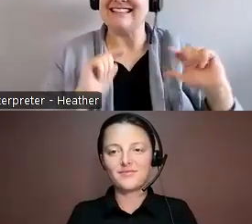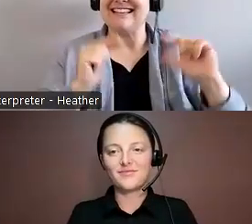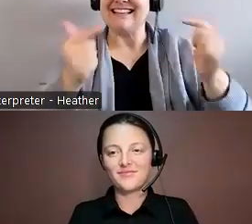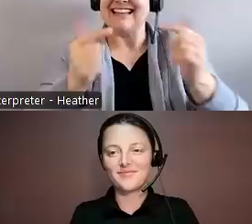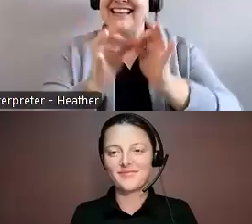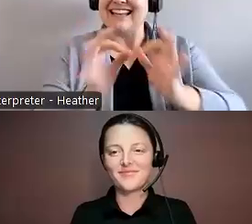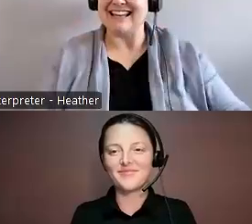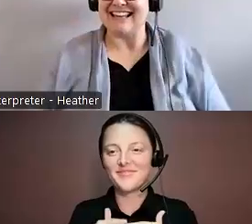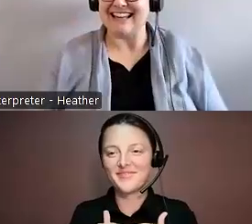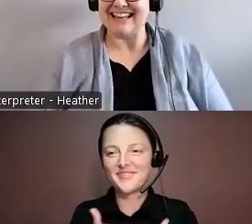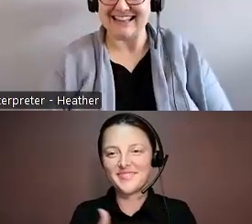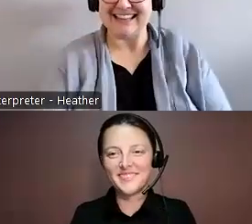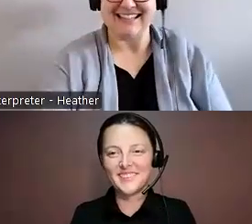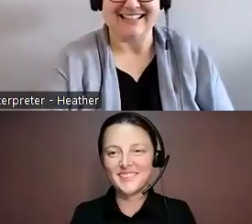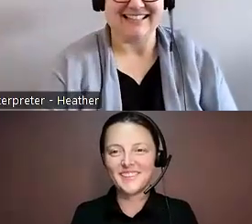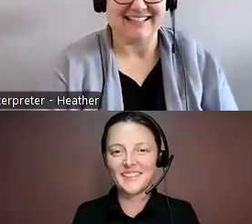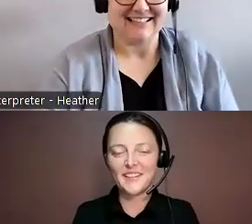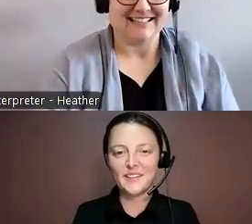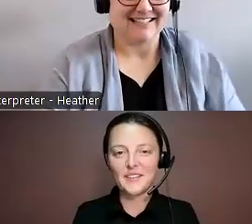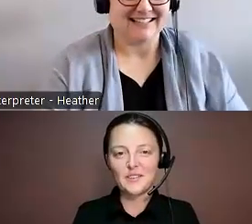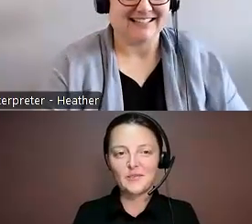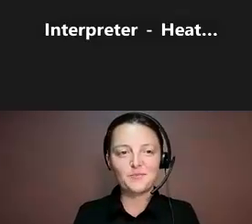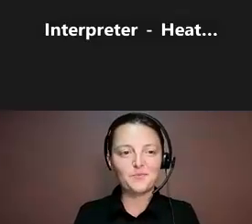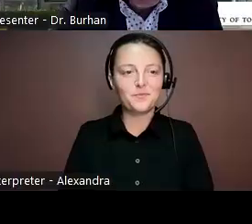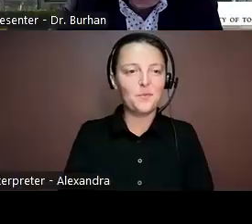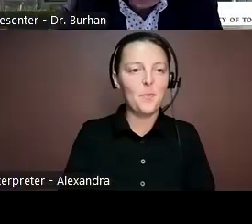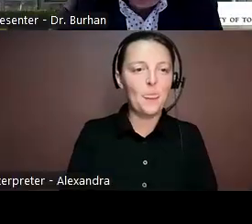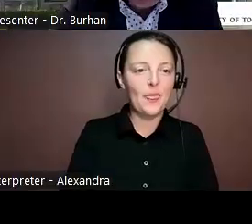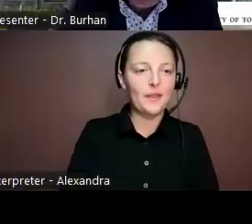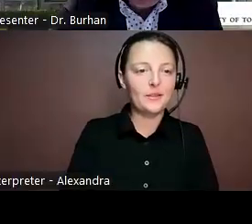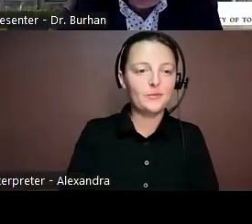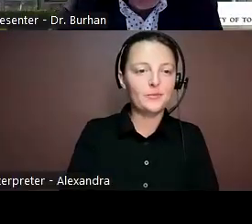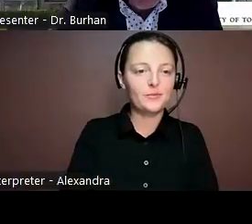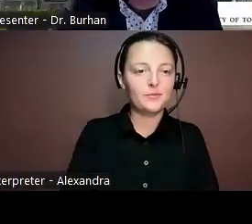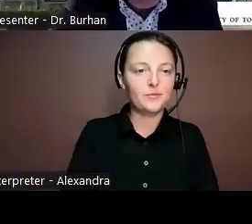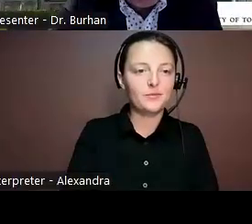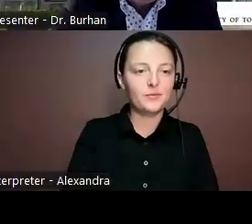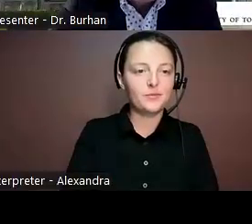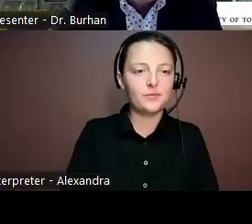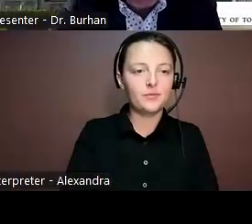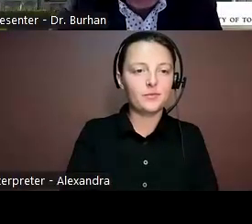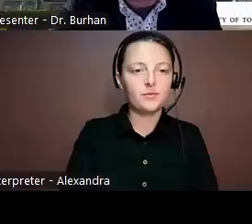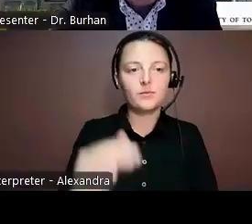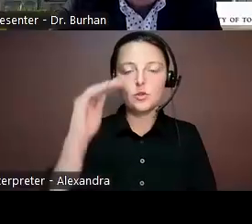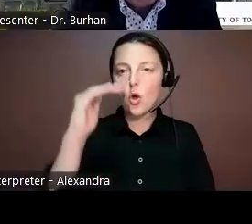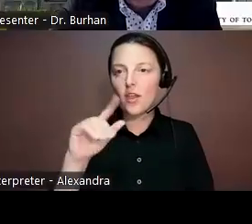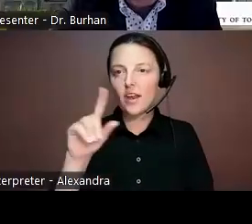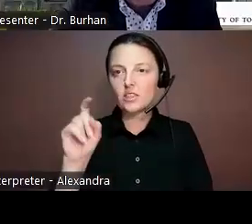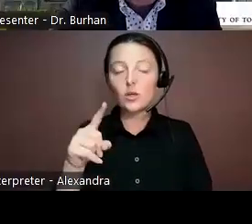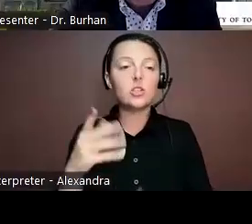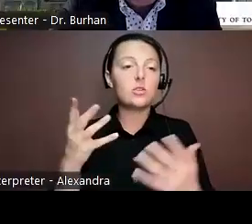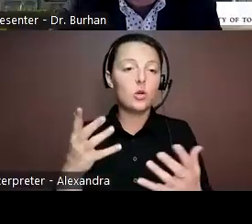Okay. The next one says, given that Late life depression is often characterized by executive dysfunction,